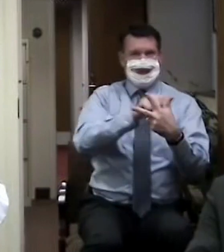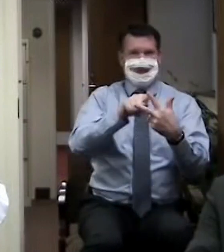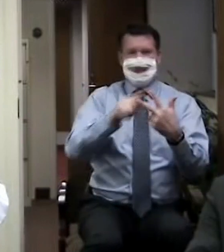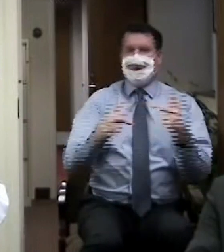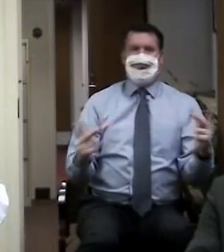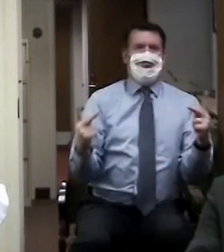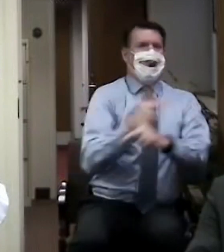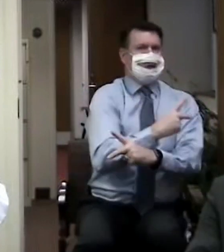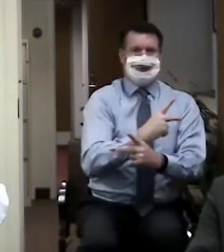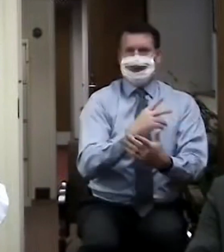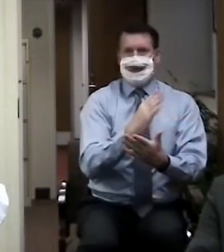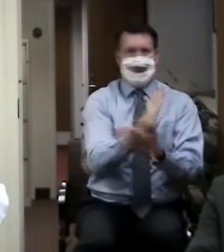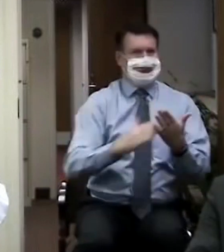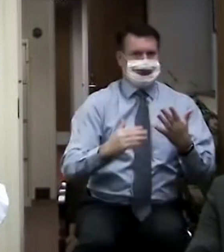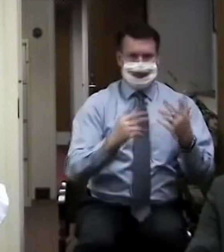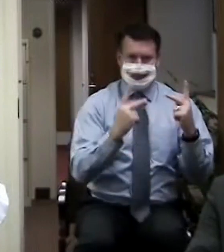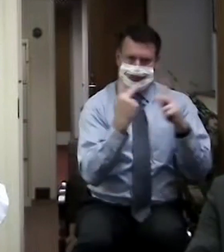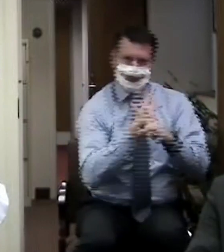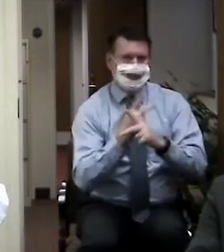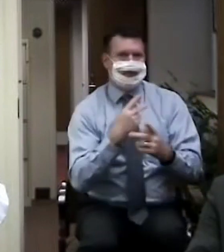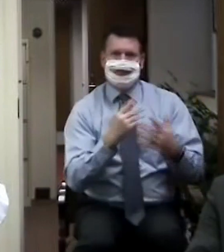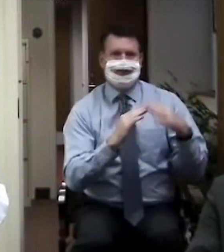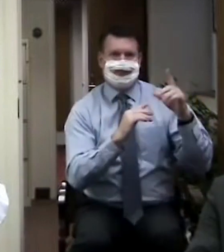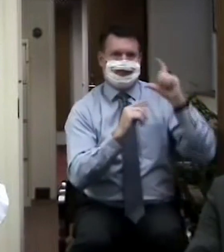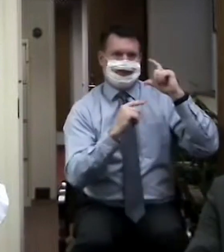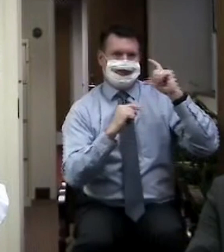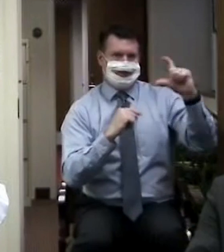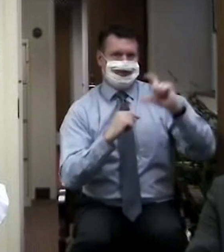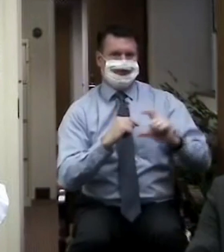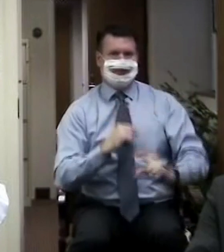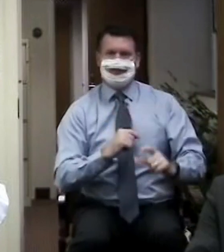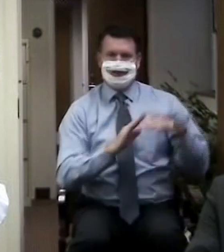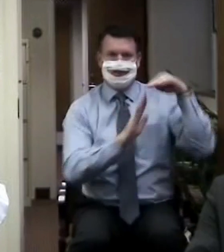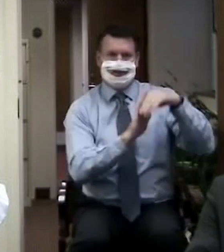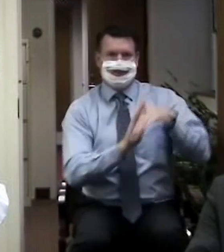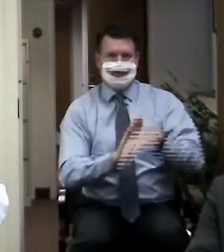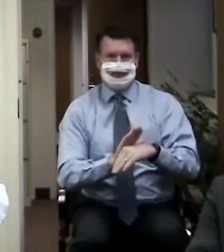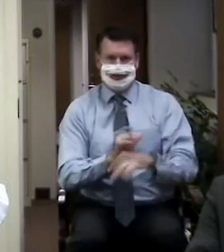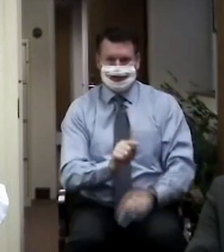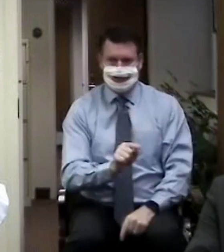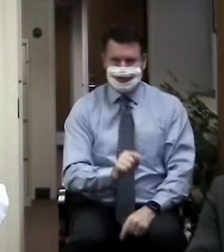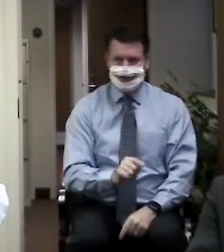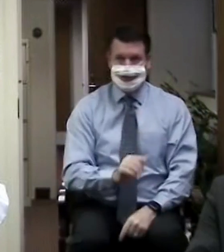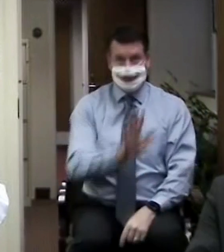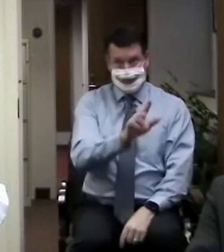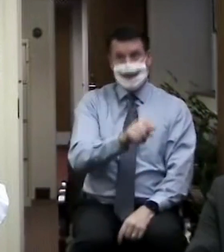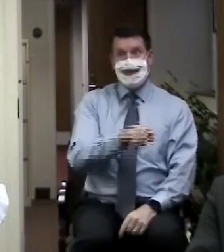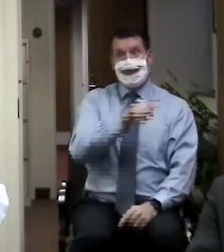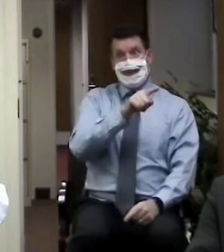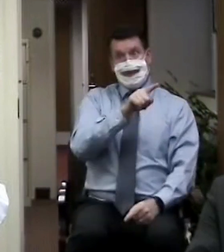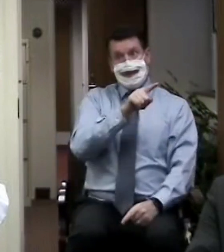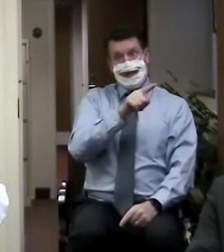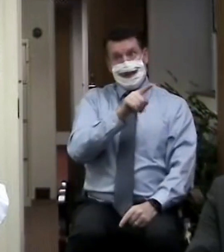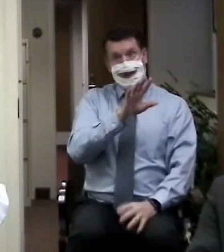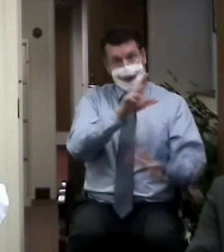both revenue growth, going back to get to the patients who need to be seen, measured by some of the cost reductions.